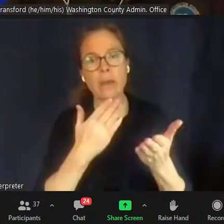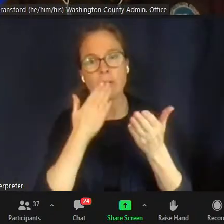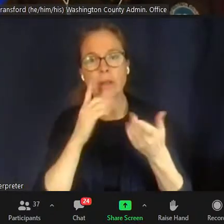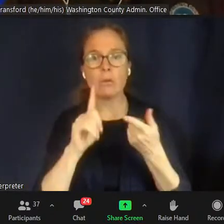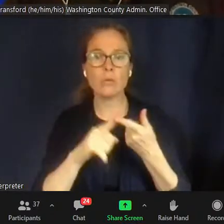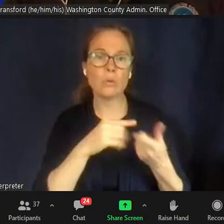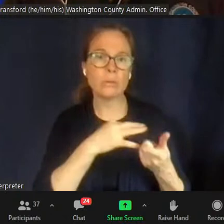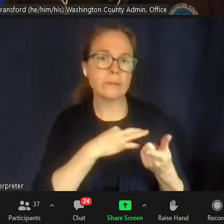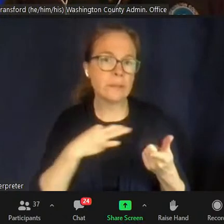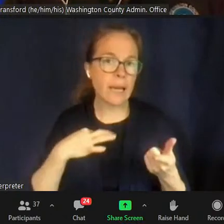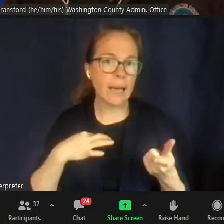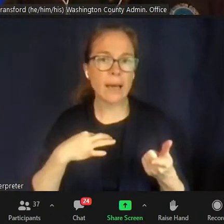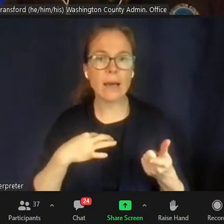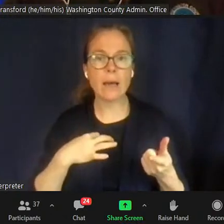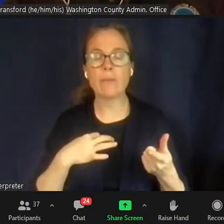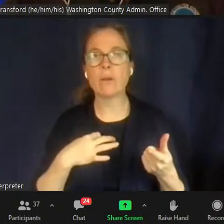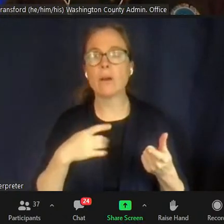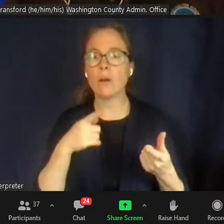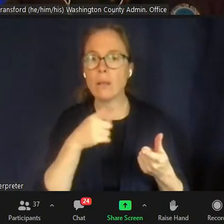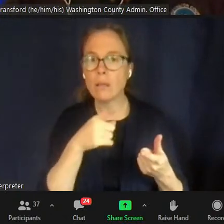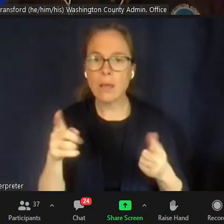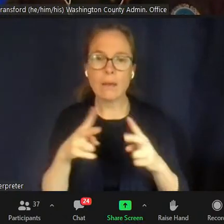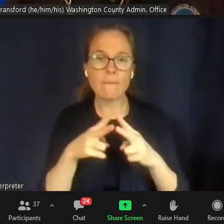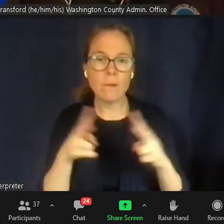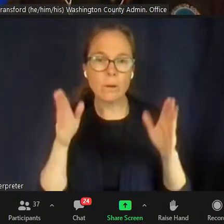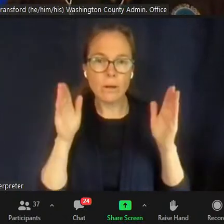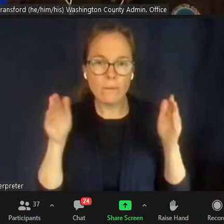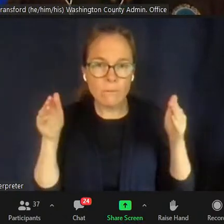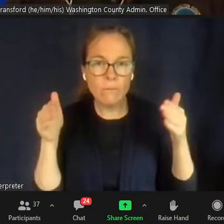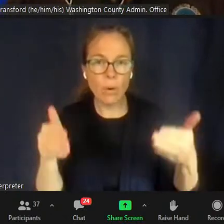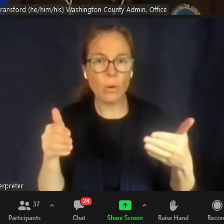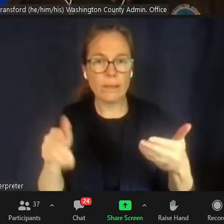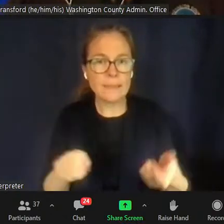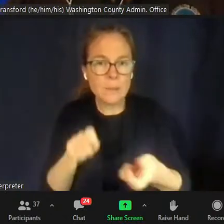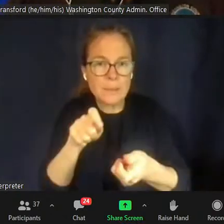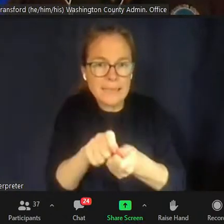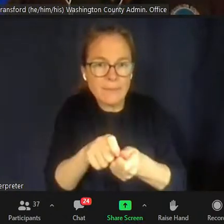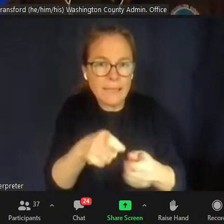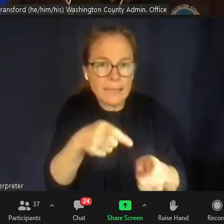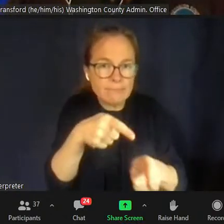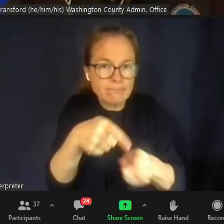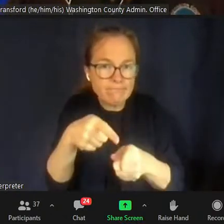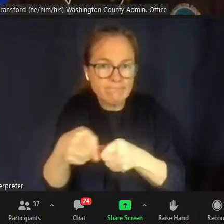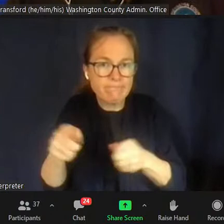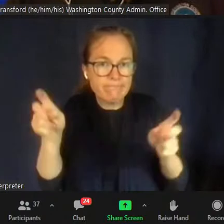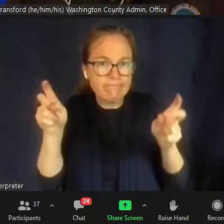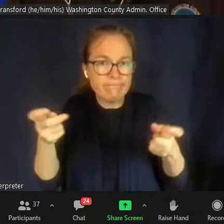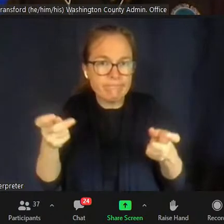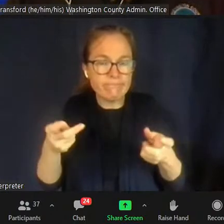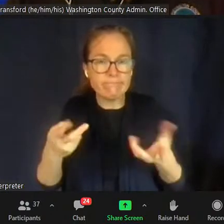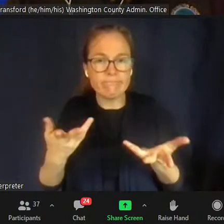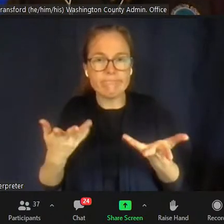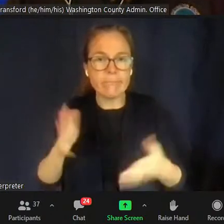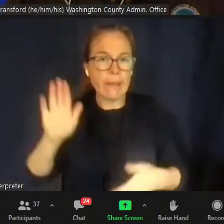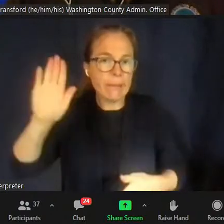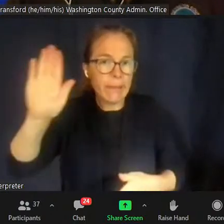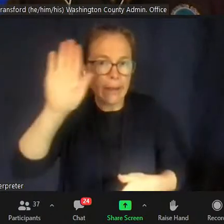staff leadership, be focused on these particular issues and have experience and